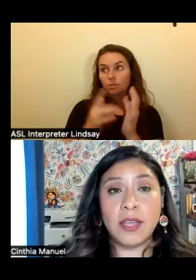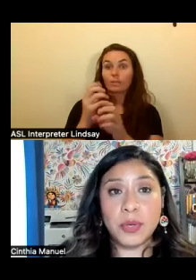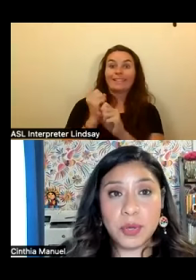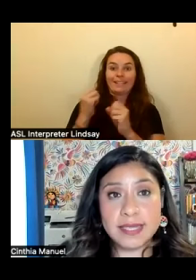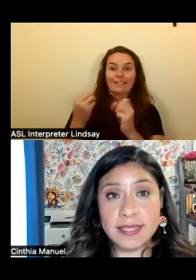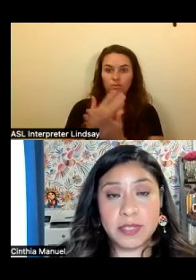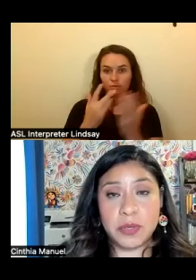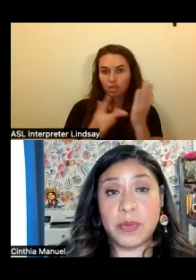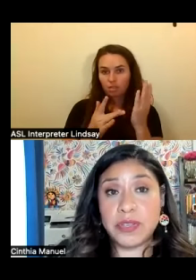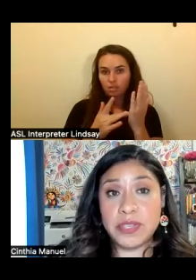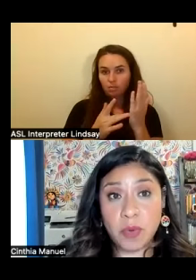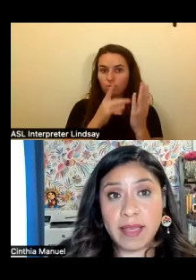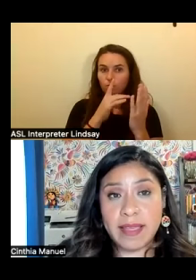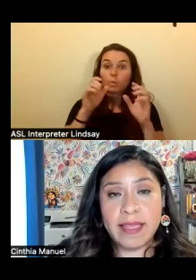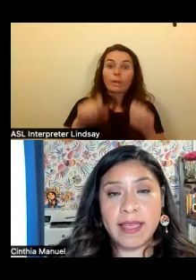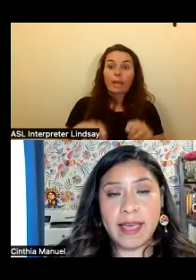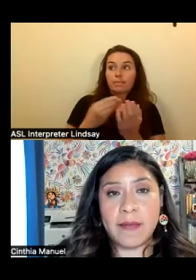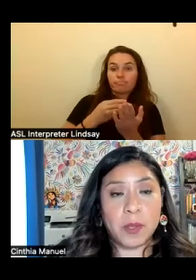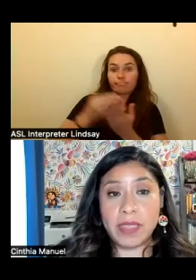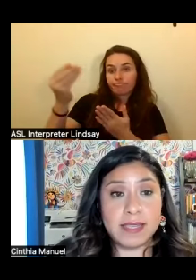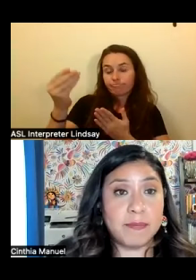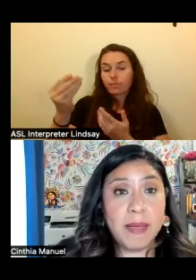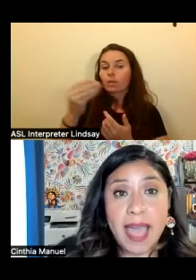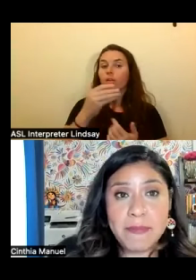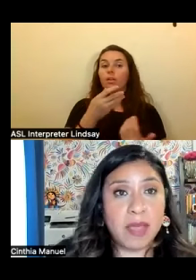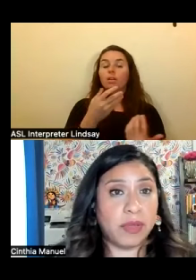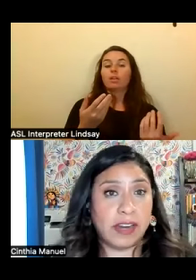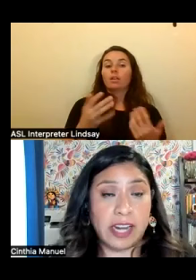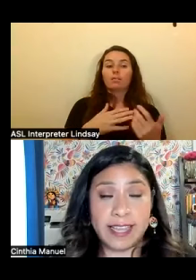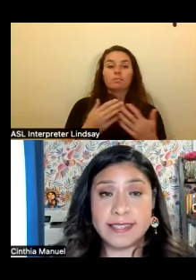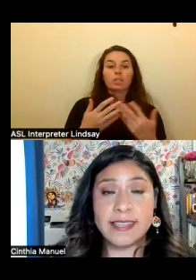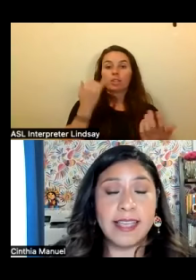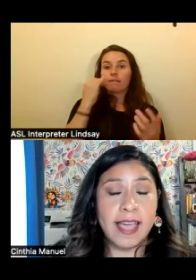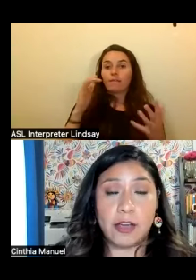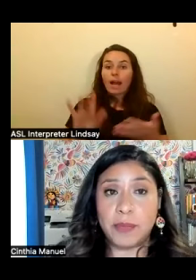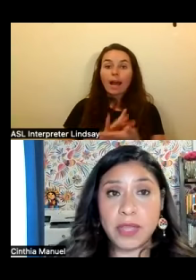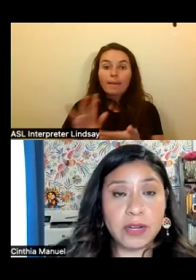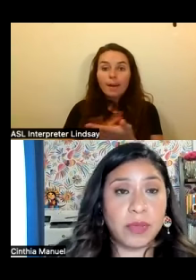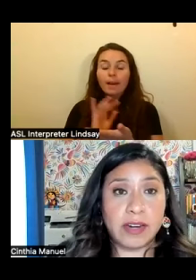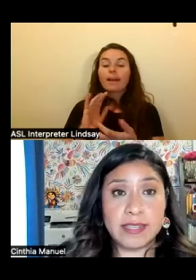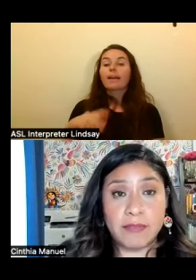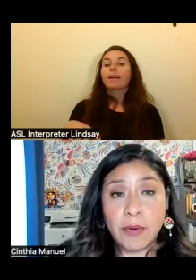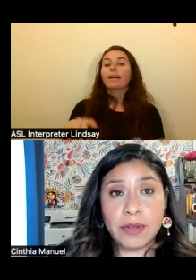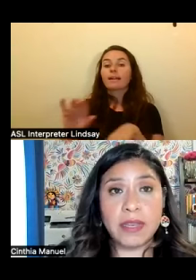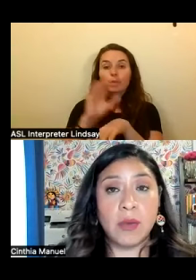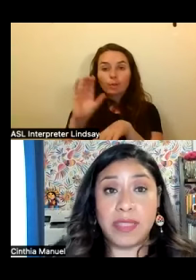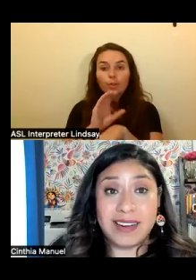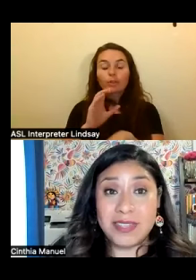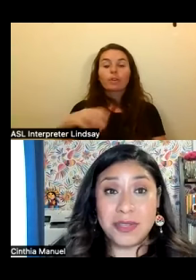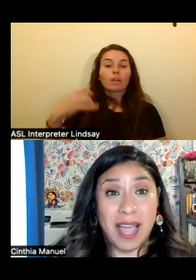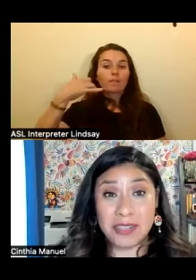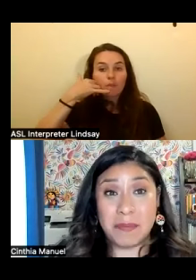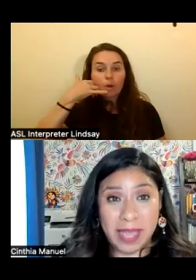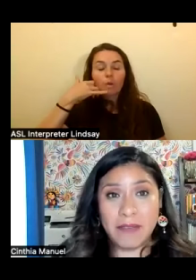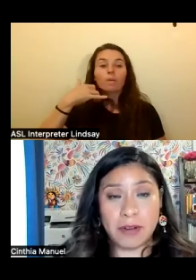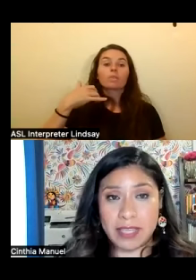technology. Who has access to purchase what, whether it's an iPad, whether it is a computer, whether it's a phone, whether it's